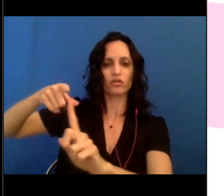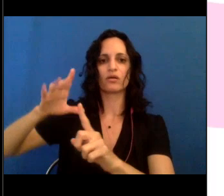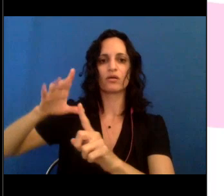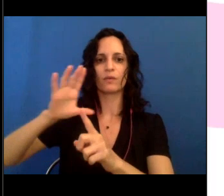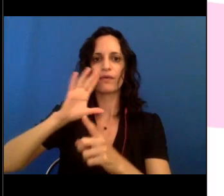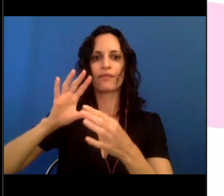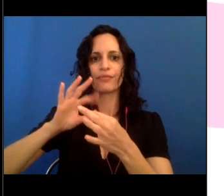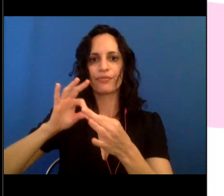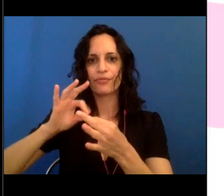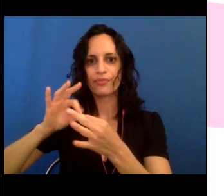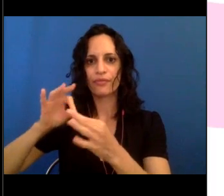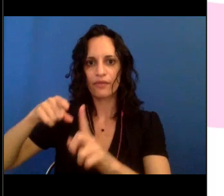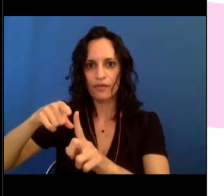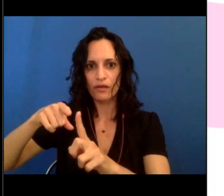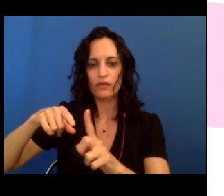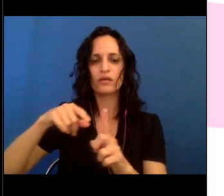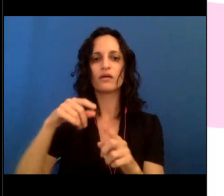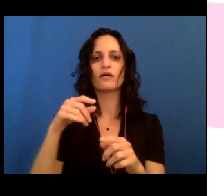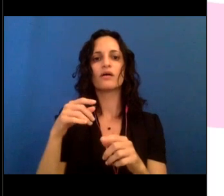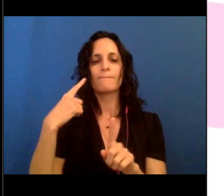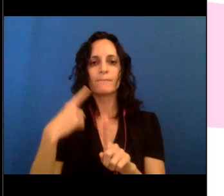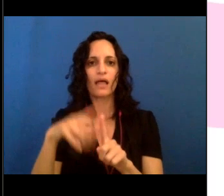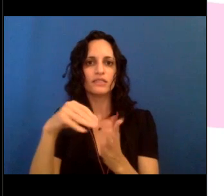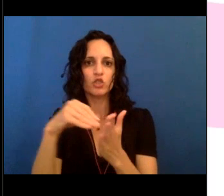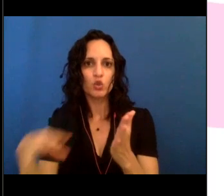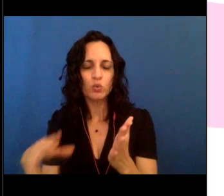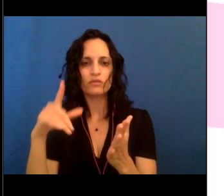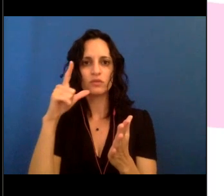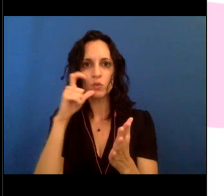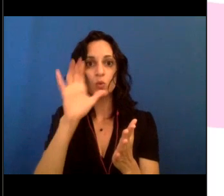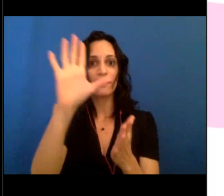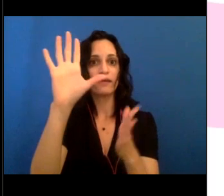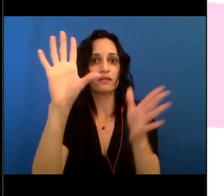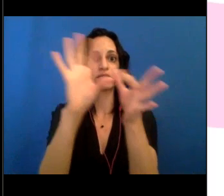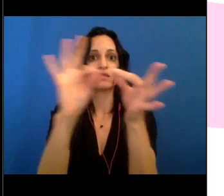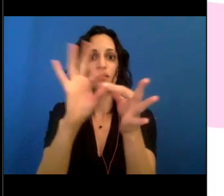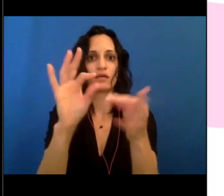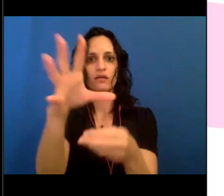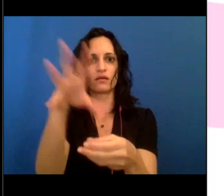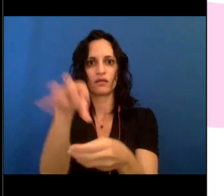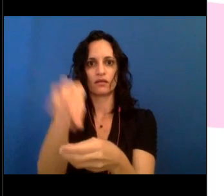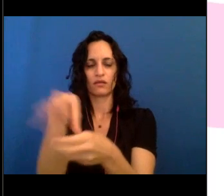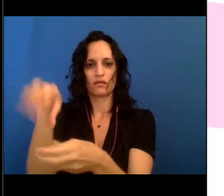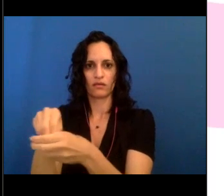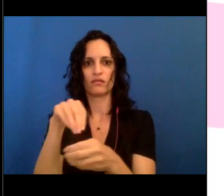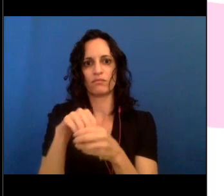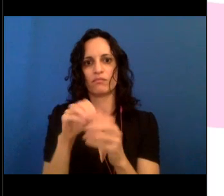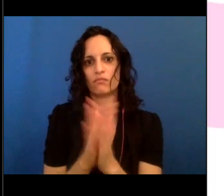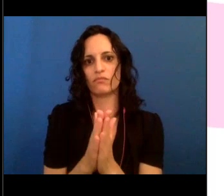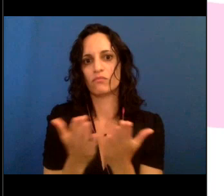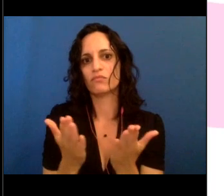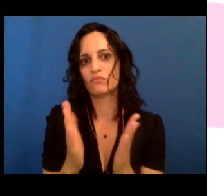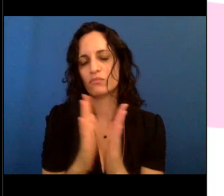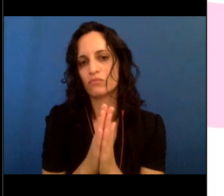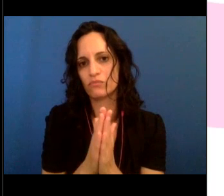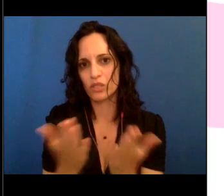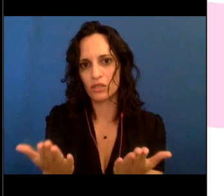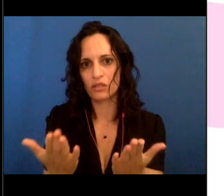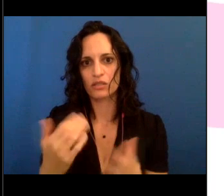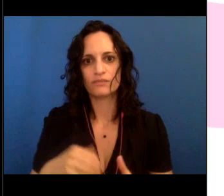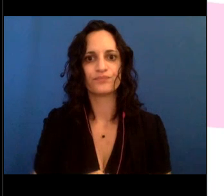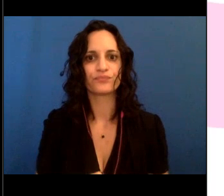who compiled his notes into the book, Course in General Linguistics, and the translator, Roy Harris. And so they ask,